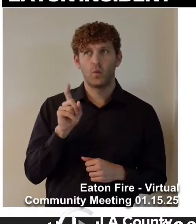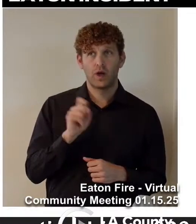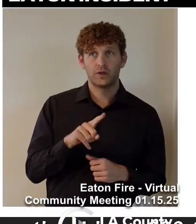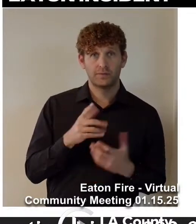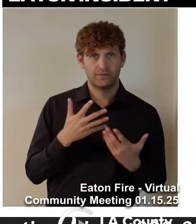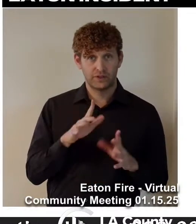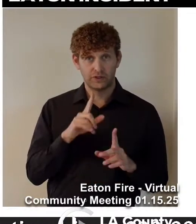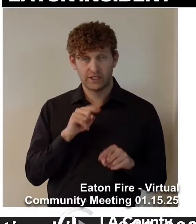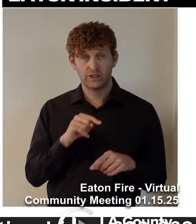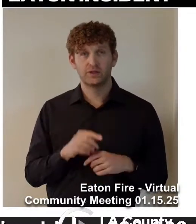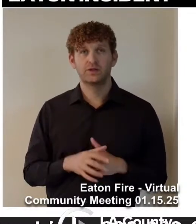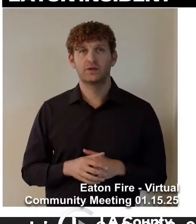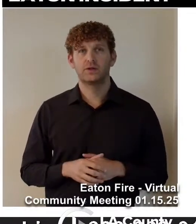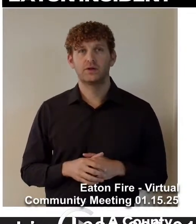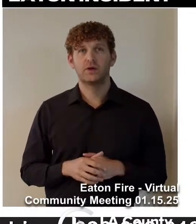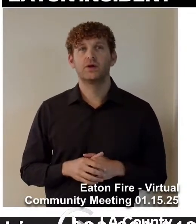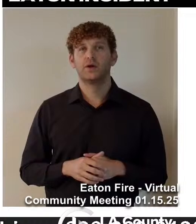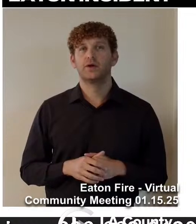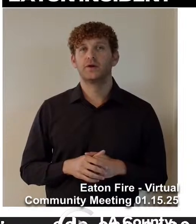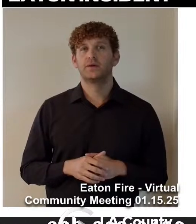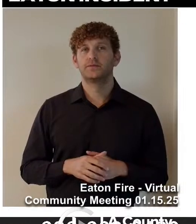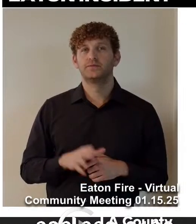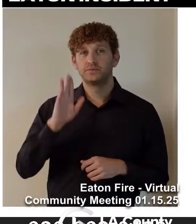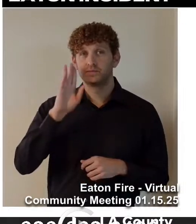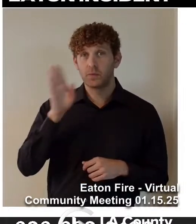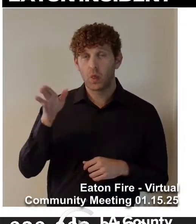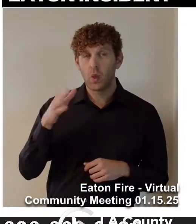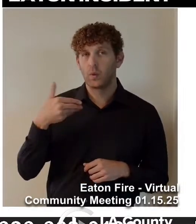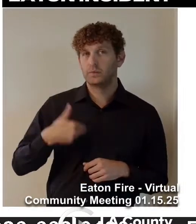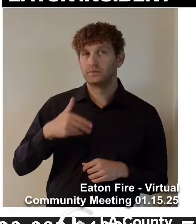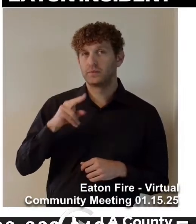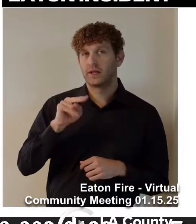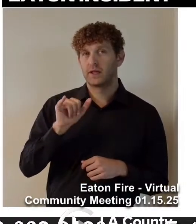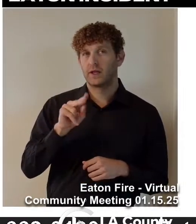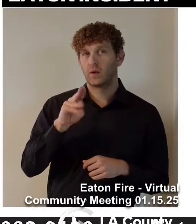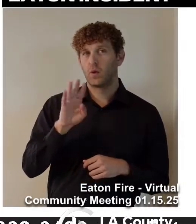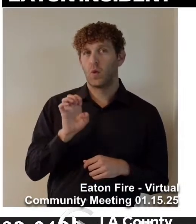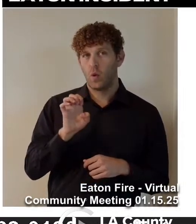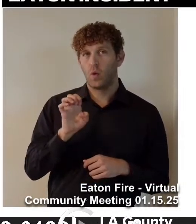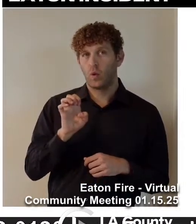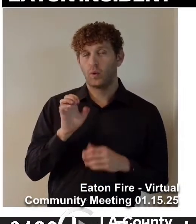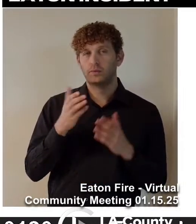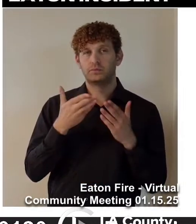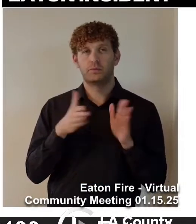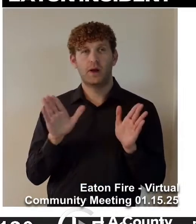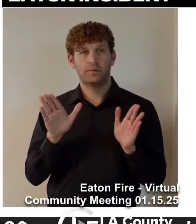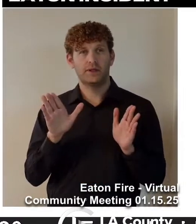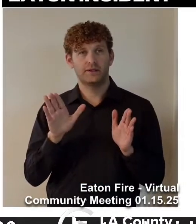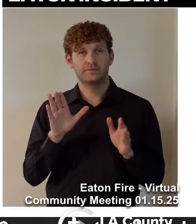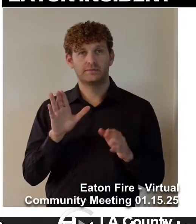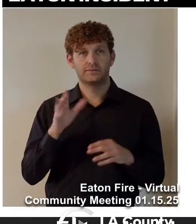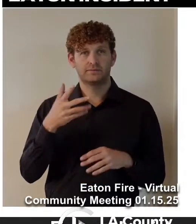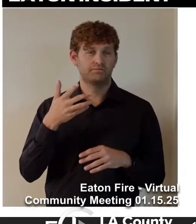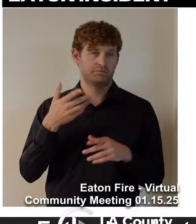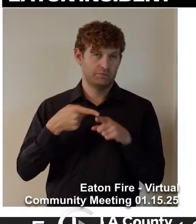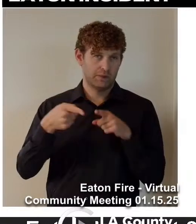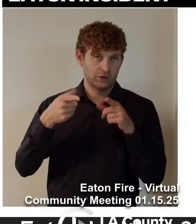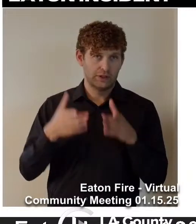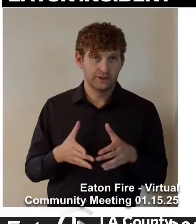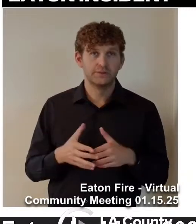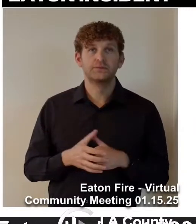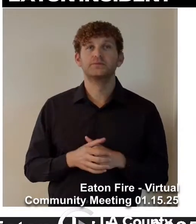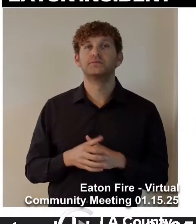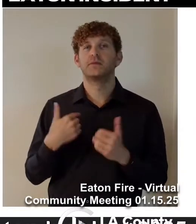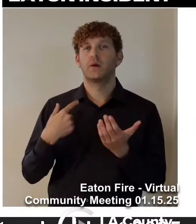Good evening. I am Nicole Wilson. I am a public affairs specialist here from FEMA, and I just want to address some of the questions that you